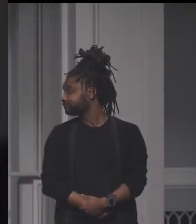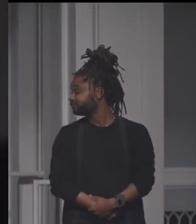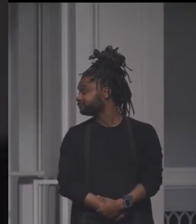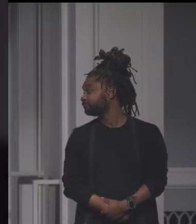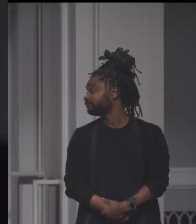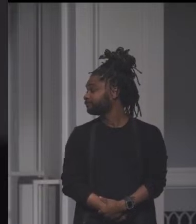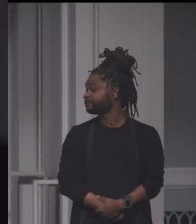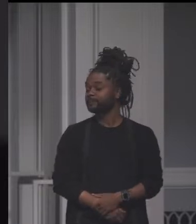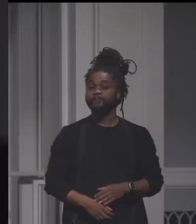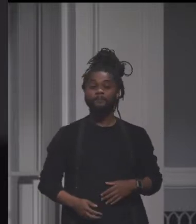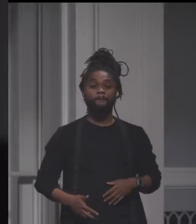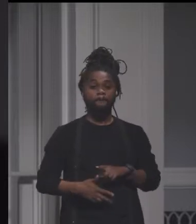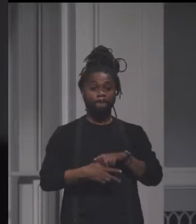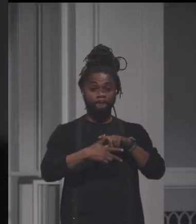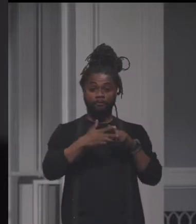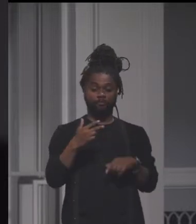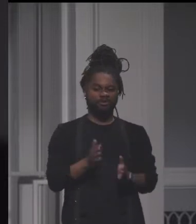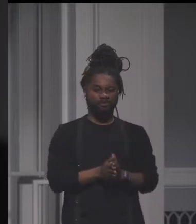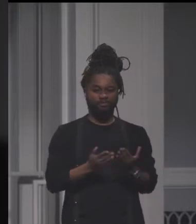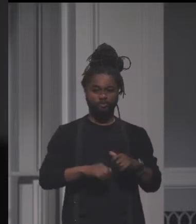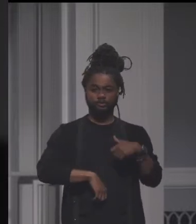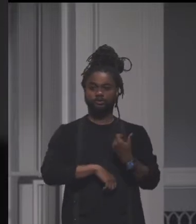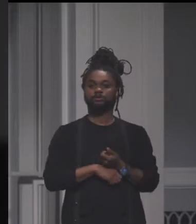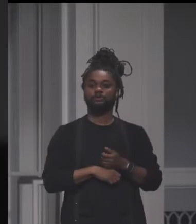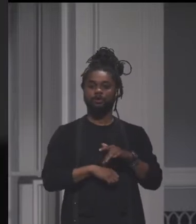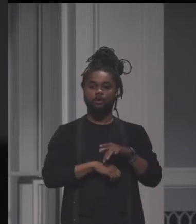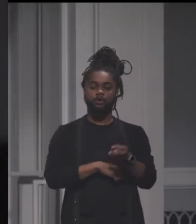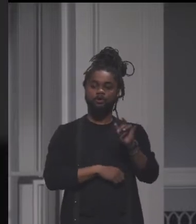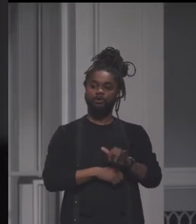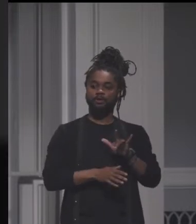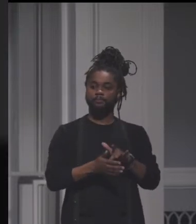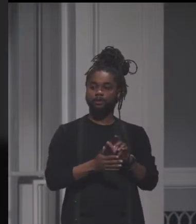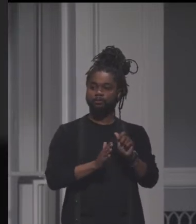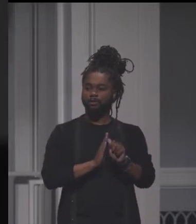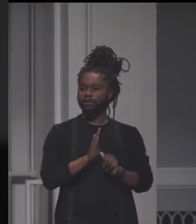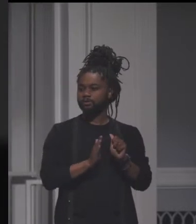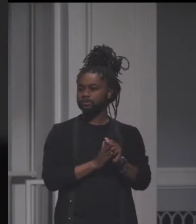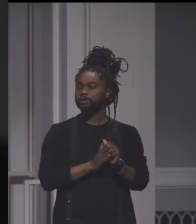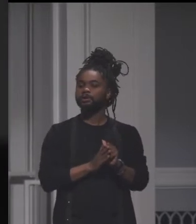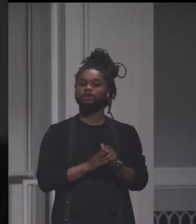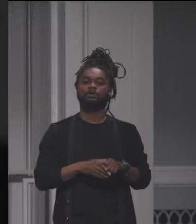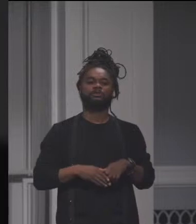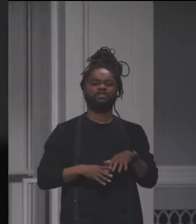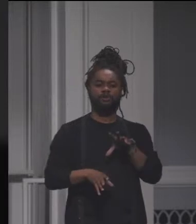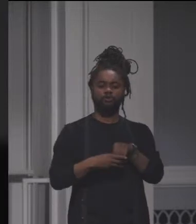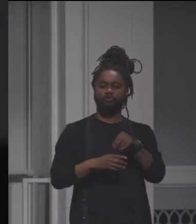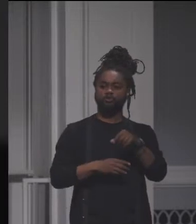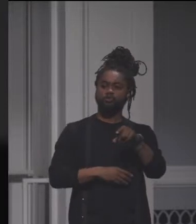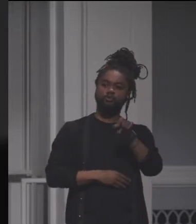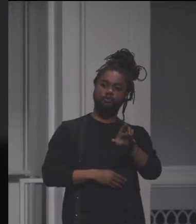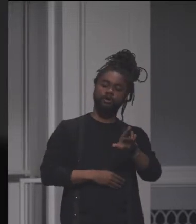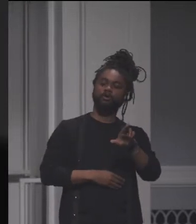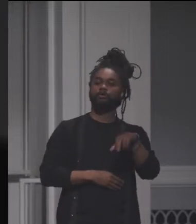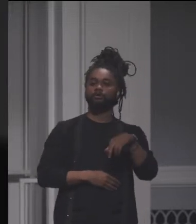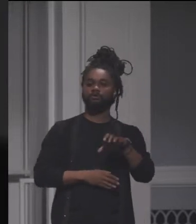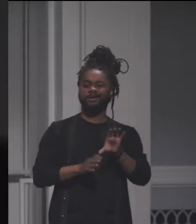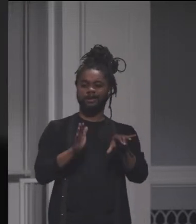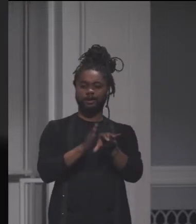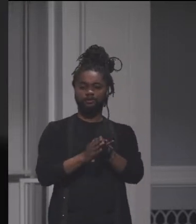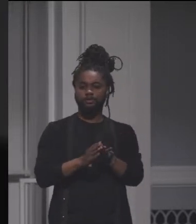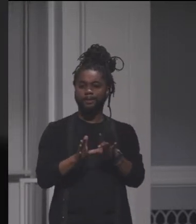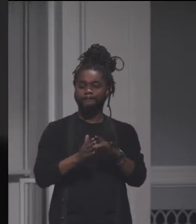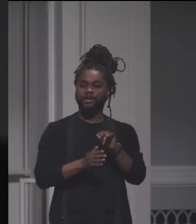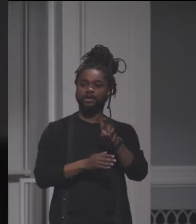The 3 novels set in the early Middle Ages that are the focus of Griffith's talk include queer characters in a medieval setting. And these